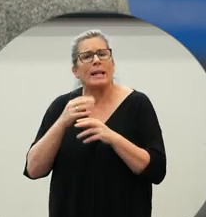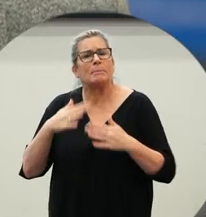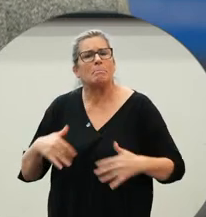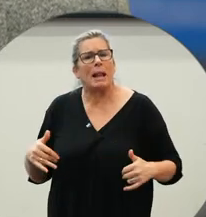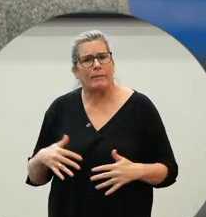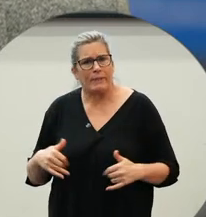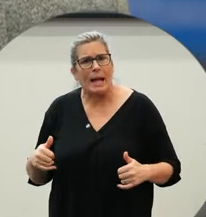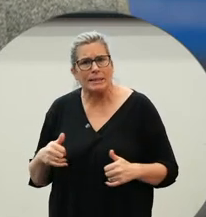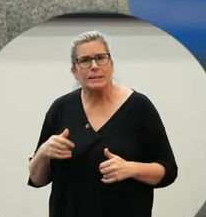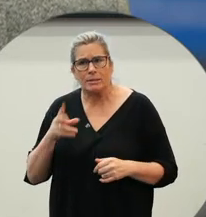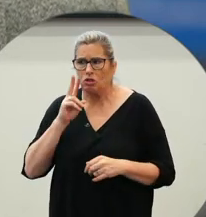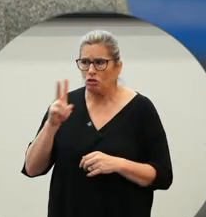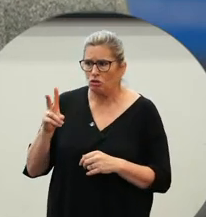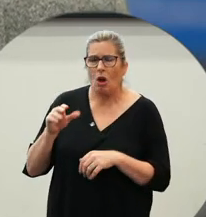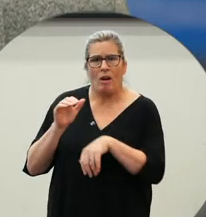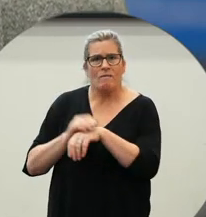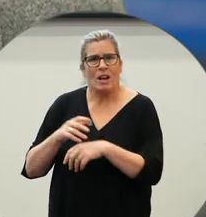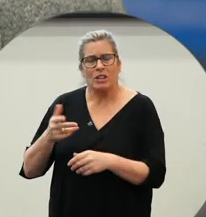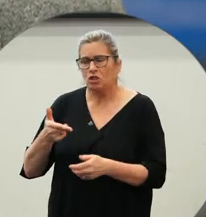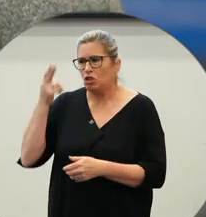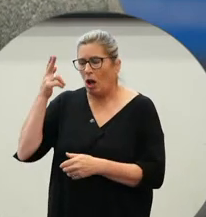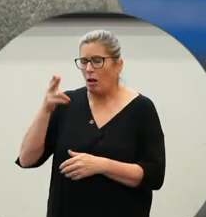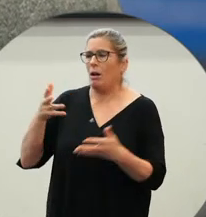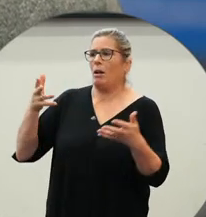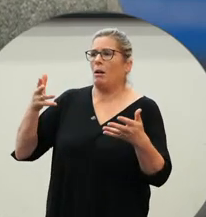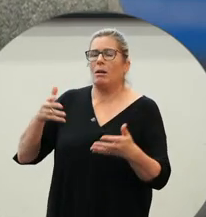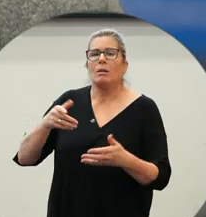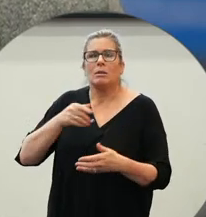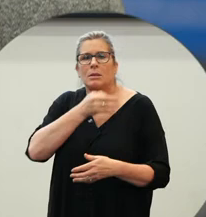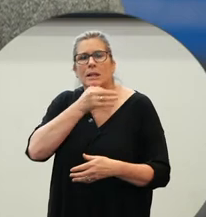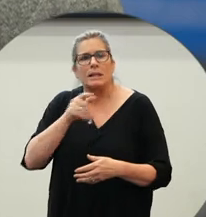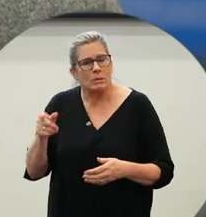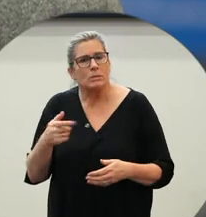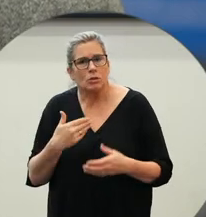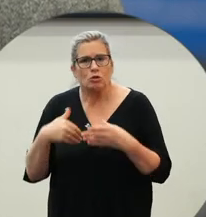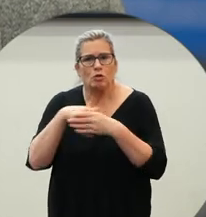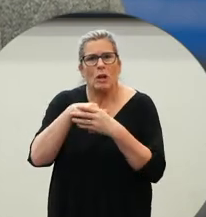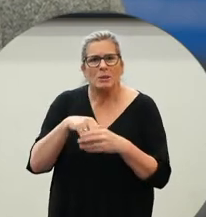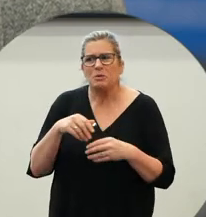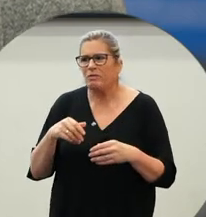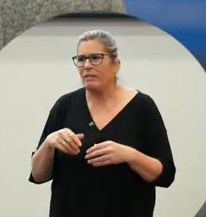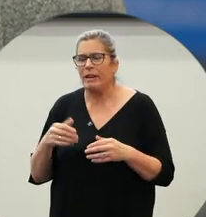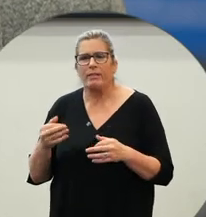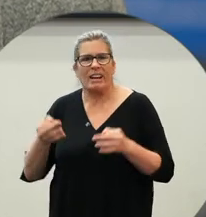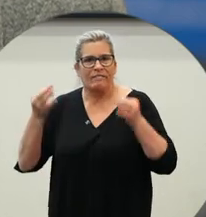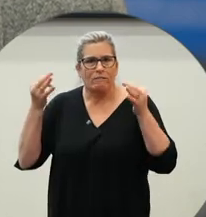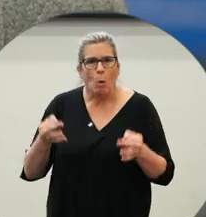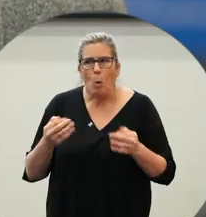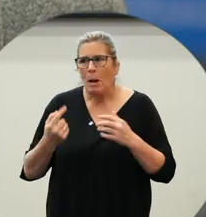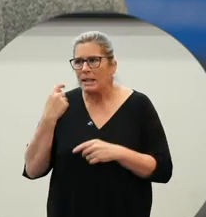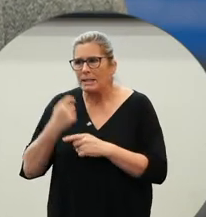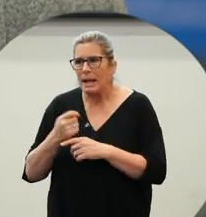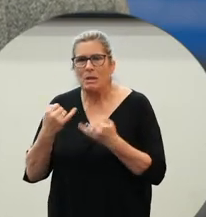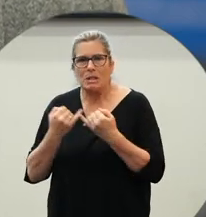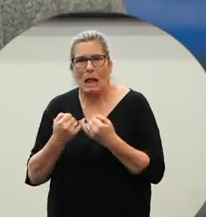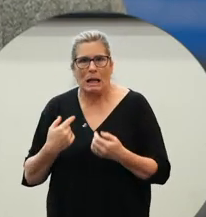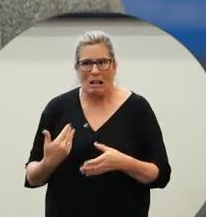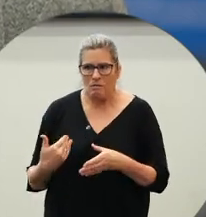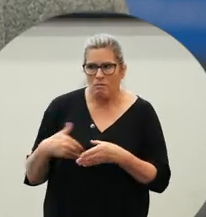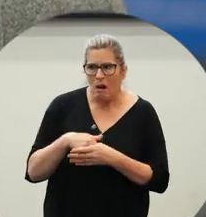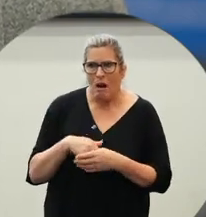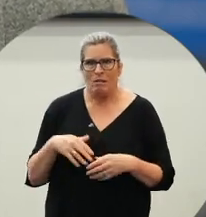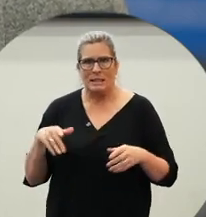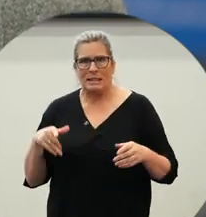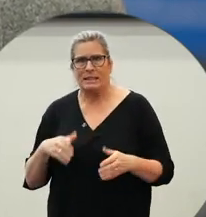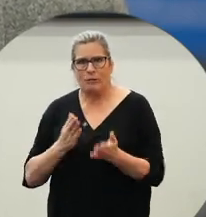And he said, joining it was very formal in those days. He said it was kind of like joining the Hell's Angels. He felt it was kind of like you were this